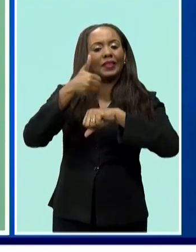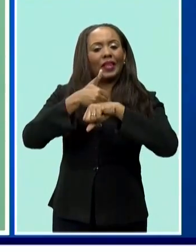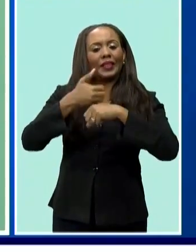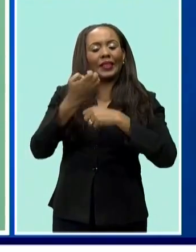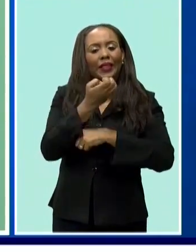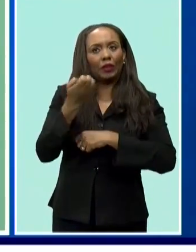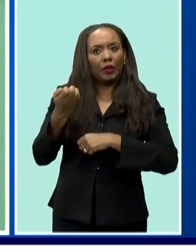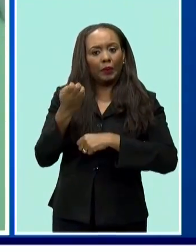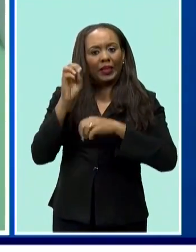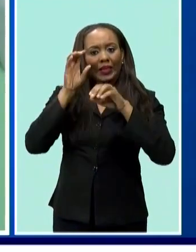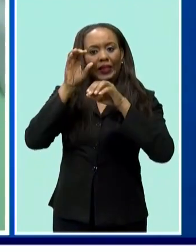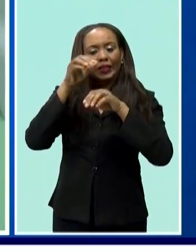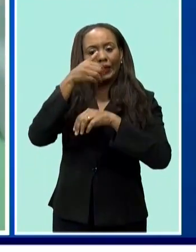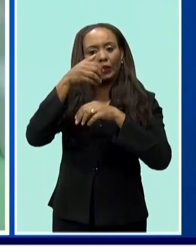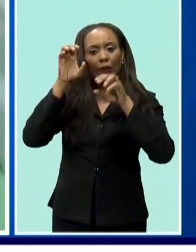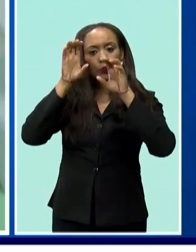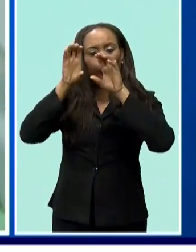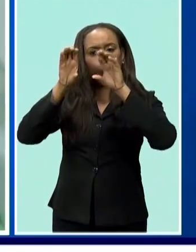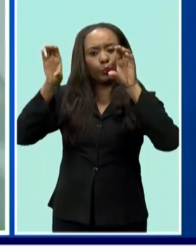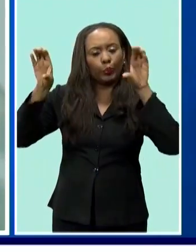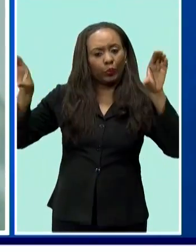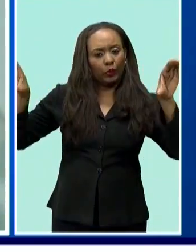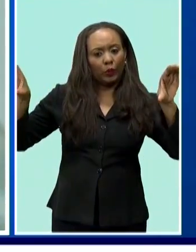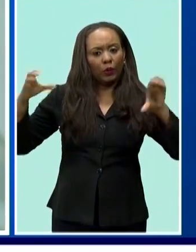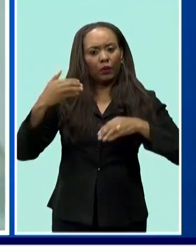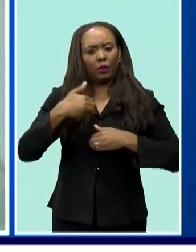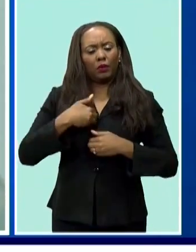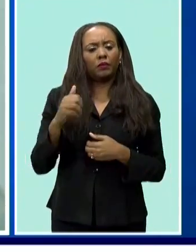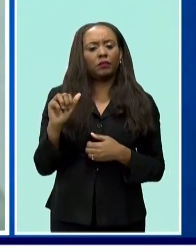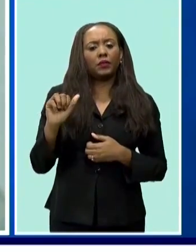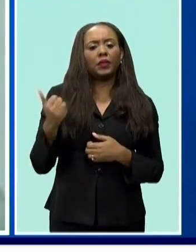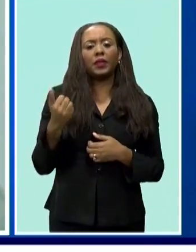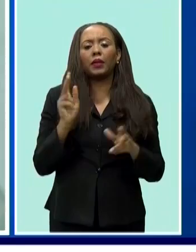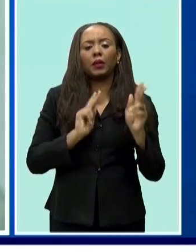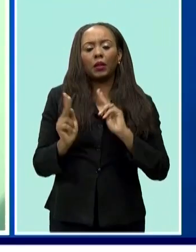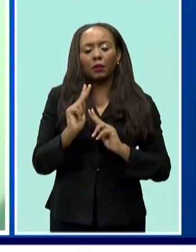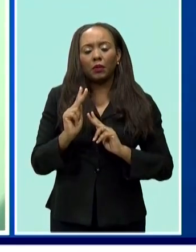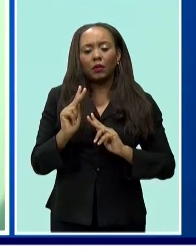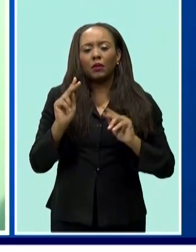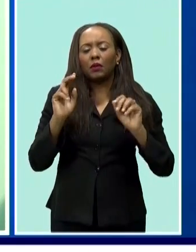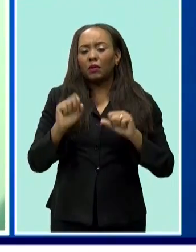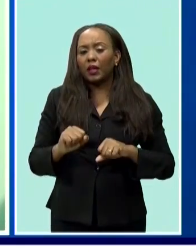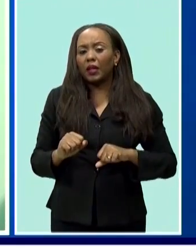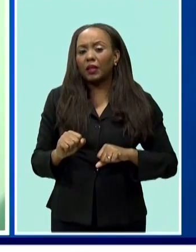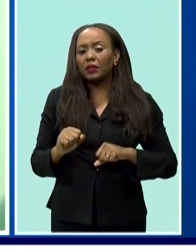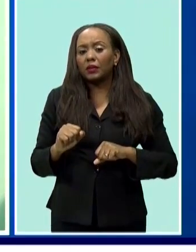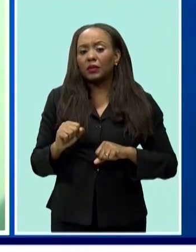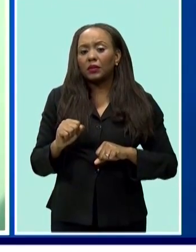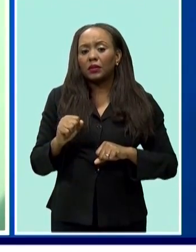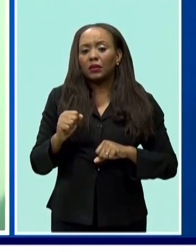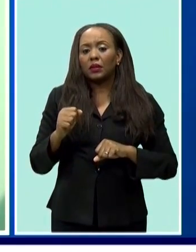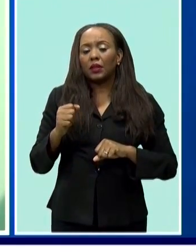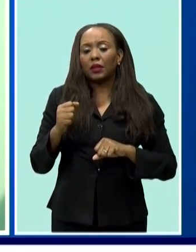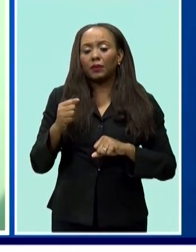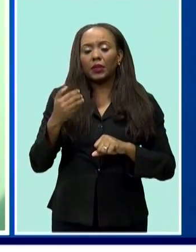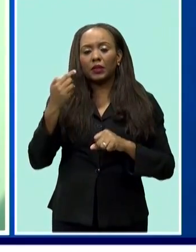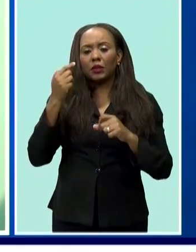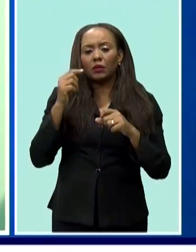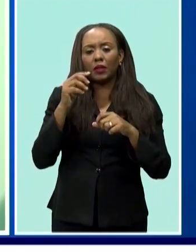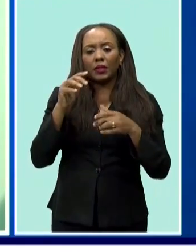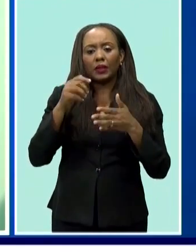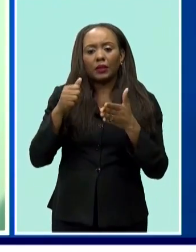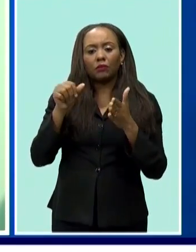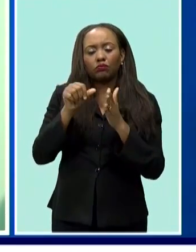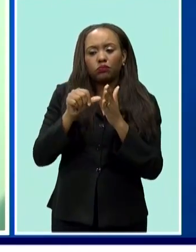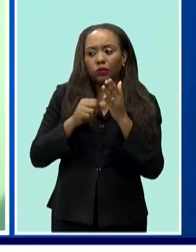to raise funds with Sail for Sight. We have 10 specialists at the hospital, including myself, but this is a very simple math